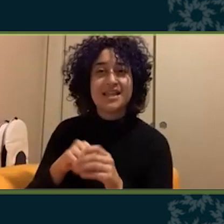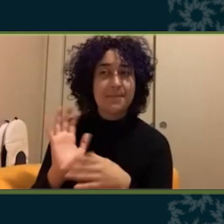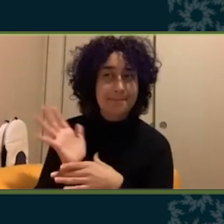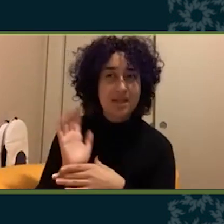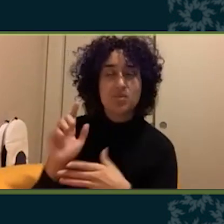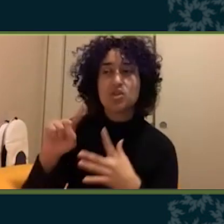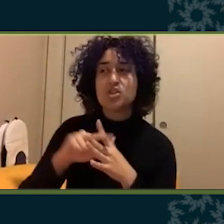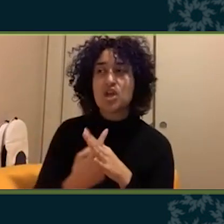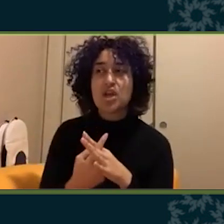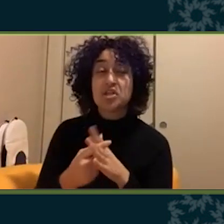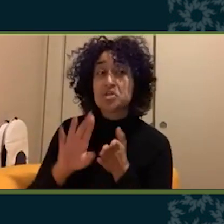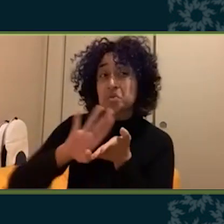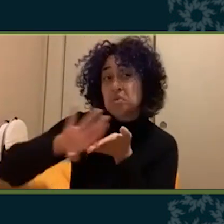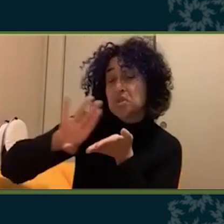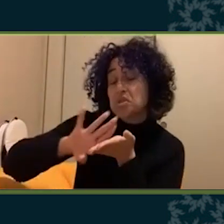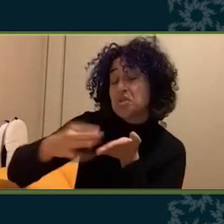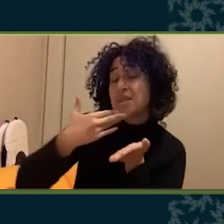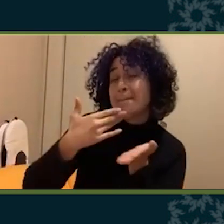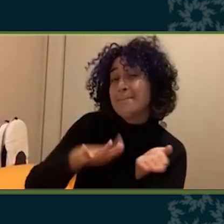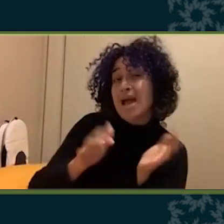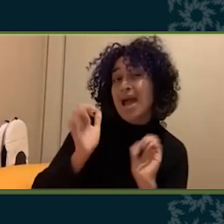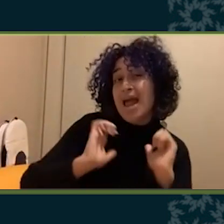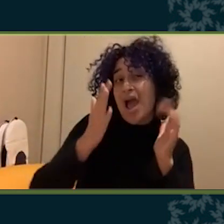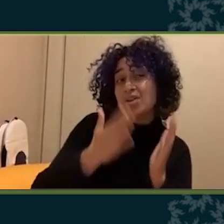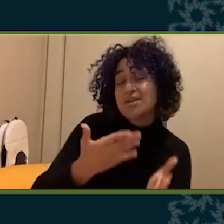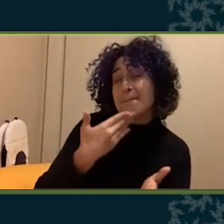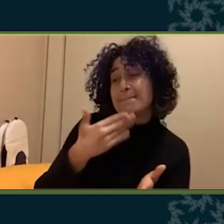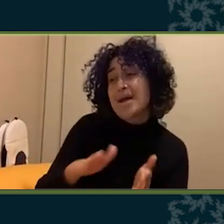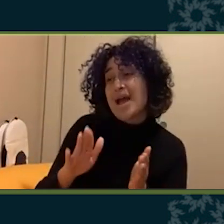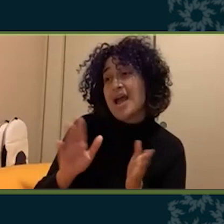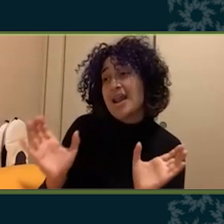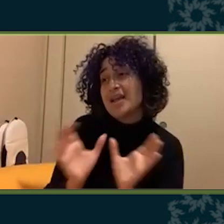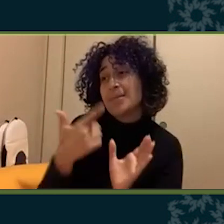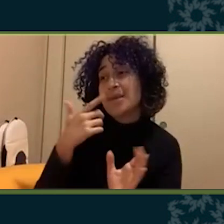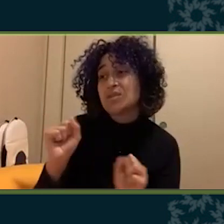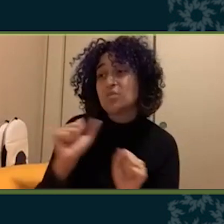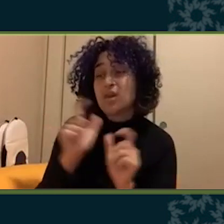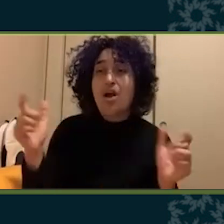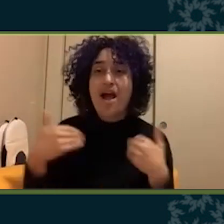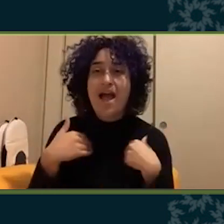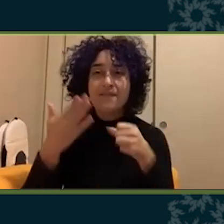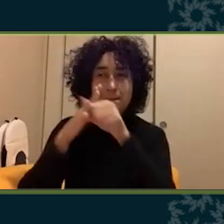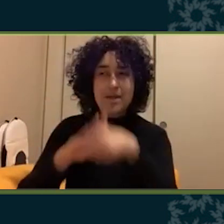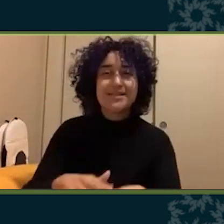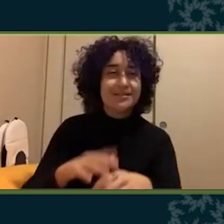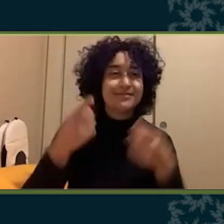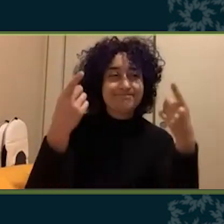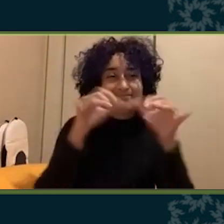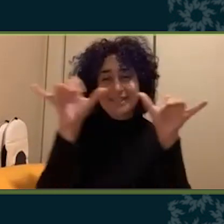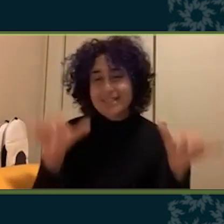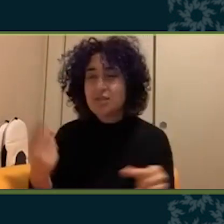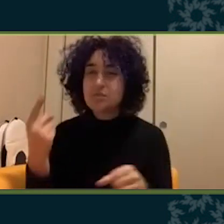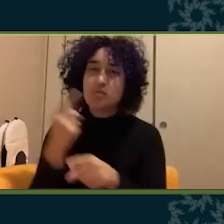the bad actions and bad actors because we all know that we suffer under these oppressive dichotomies, right? And it's just that like I